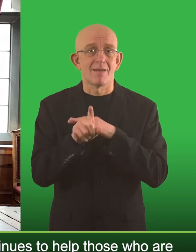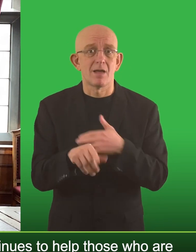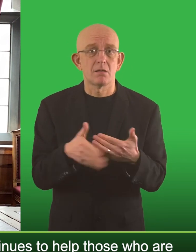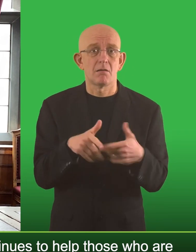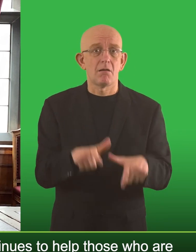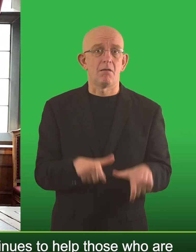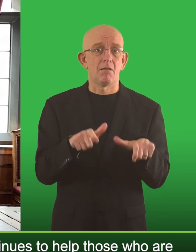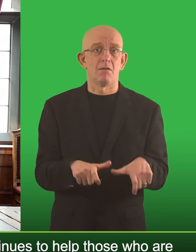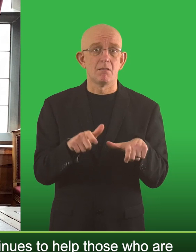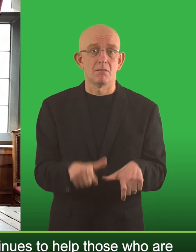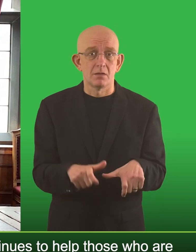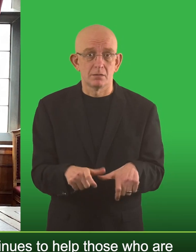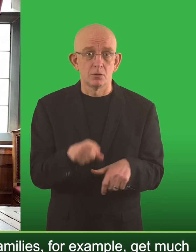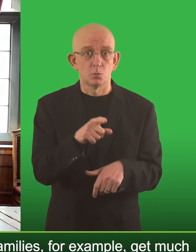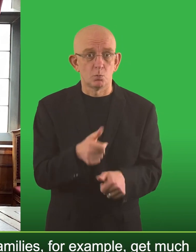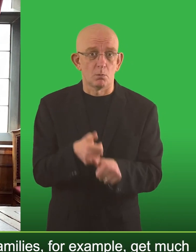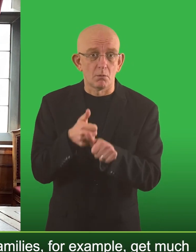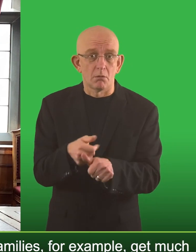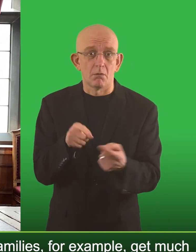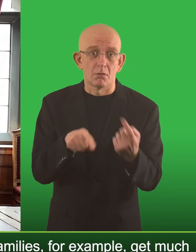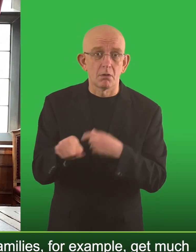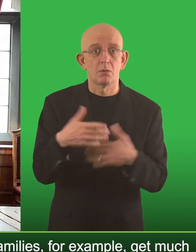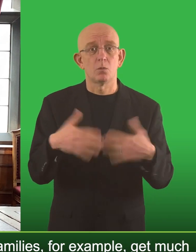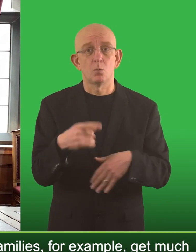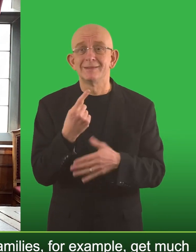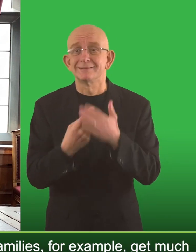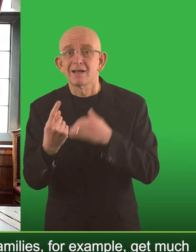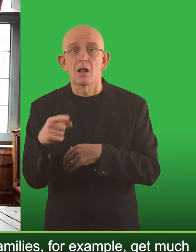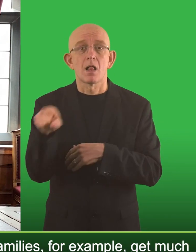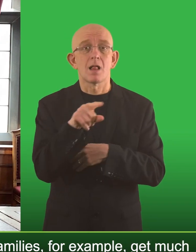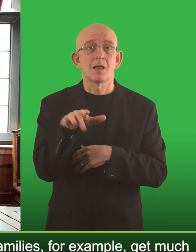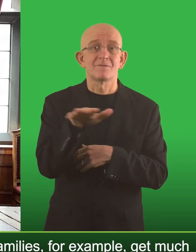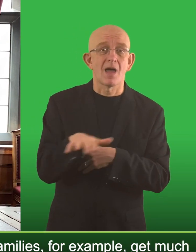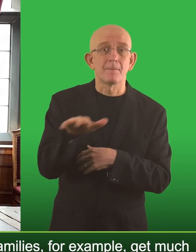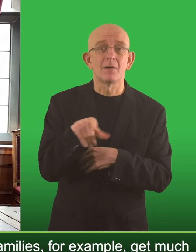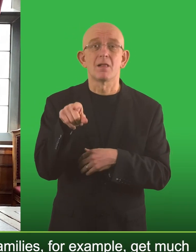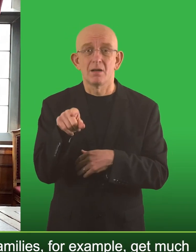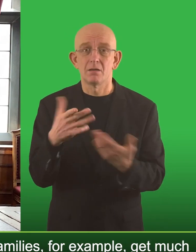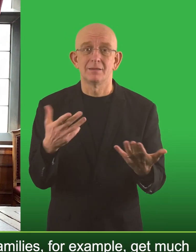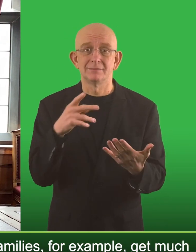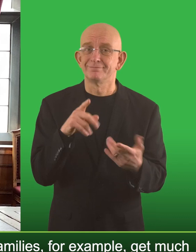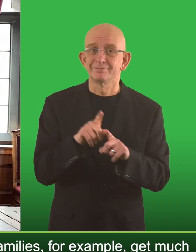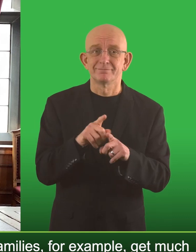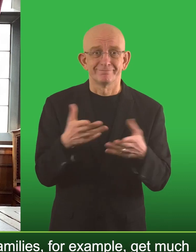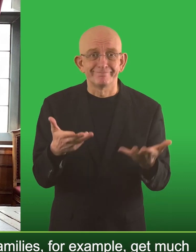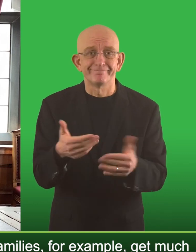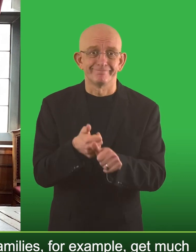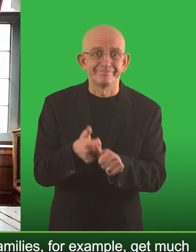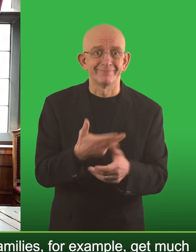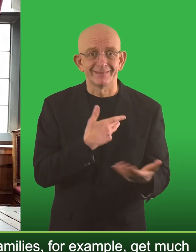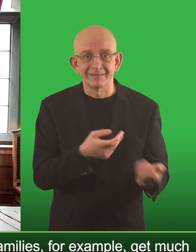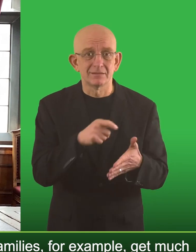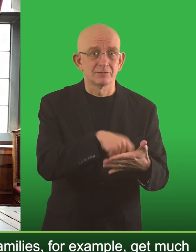who feel that they're too nervous to go out, and thank you to those who help single parent families, for example, get much needed supplies